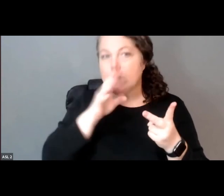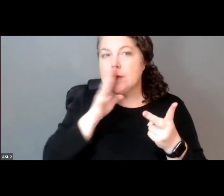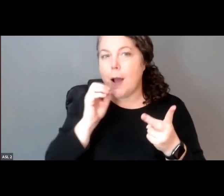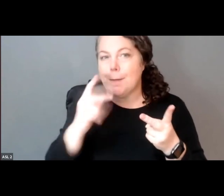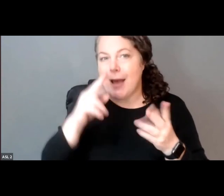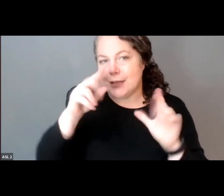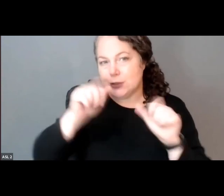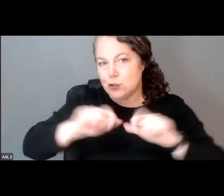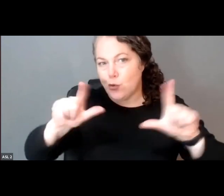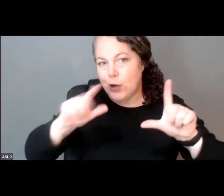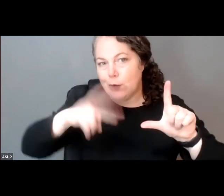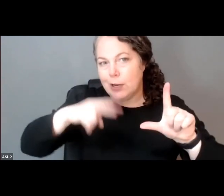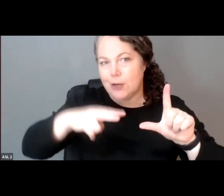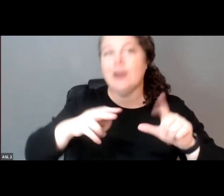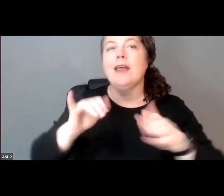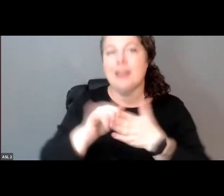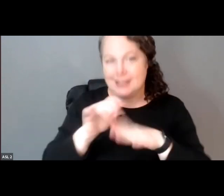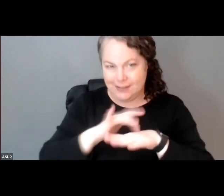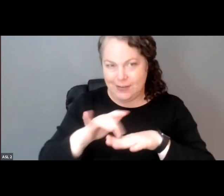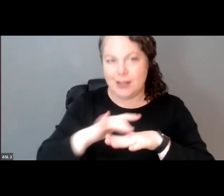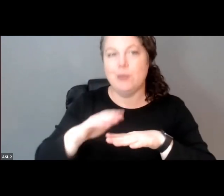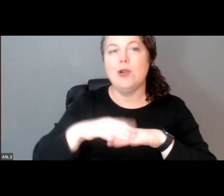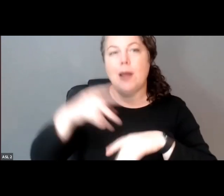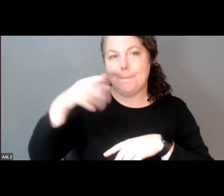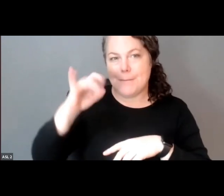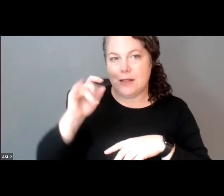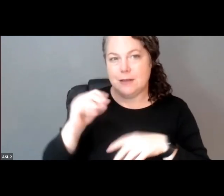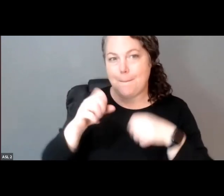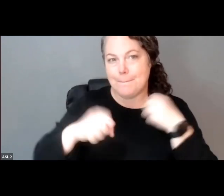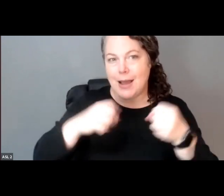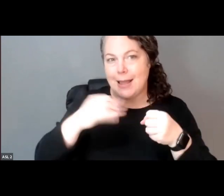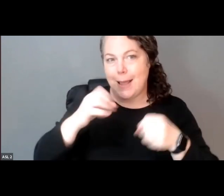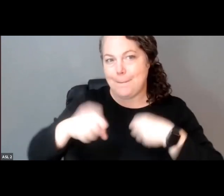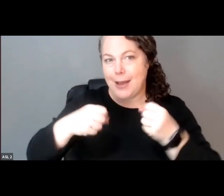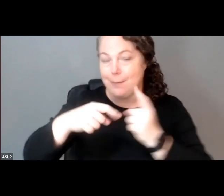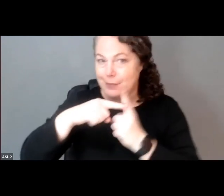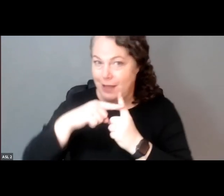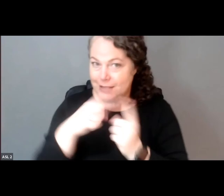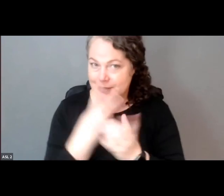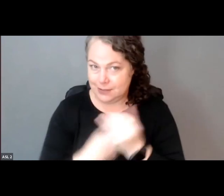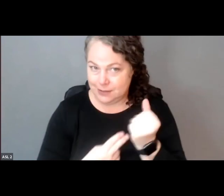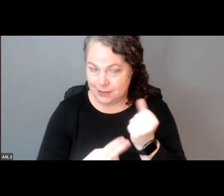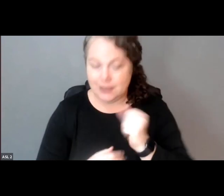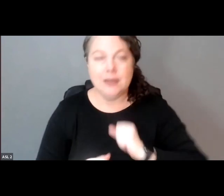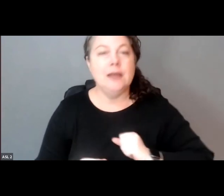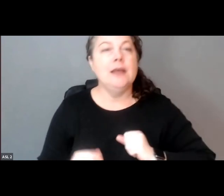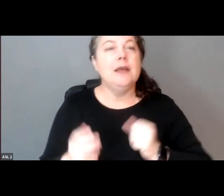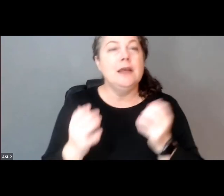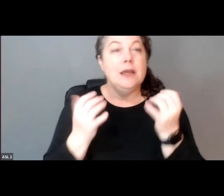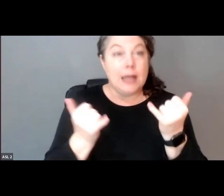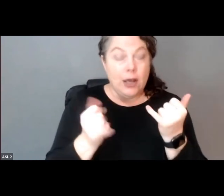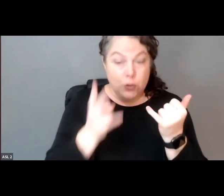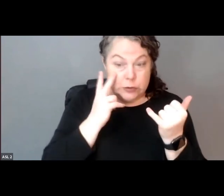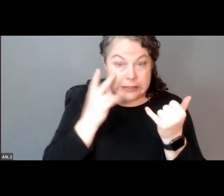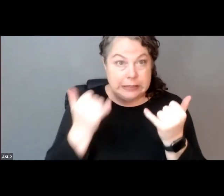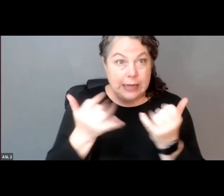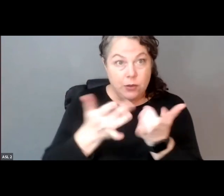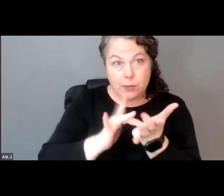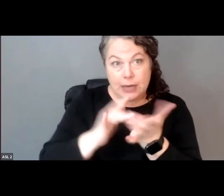enabled on the Peloton Bike and Bike Plus. Much like we see in the medical industry,